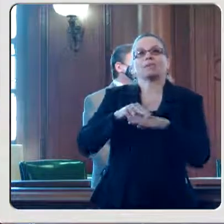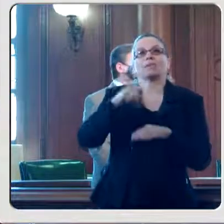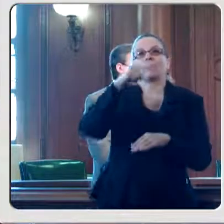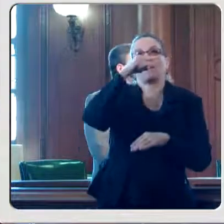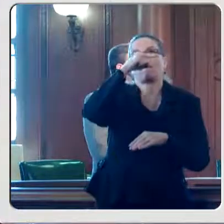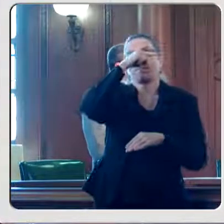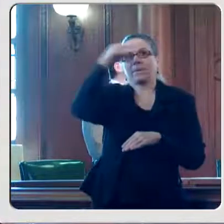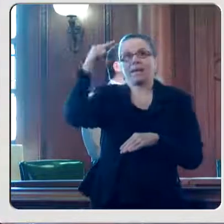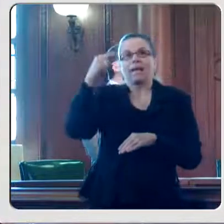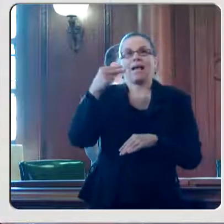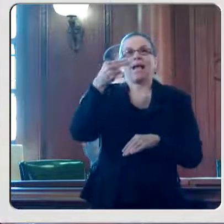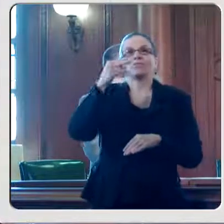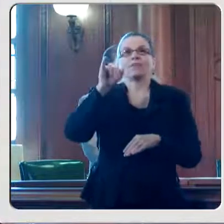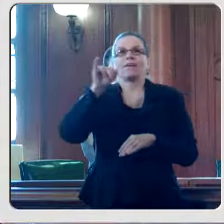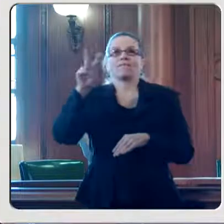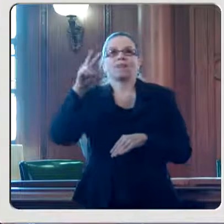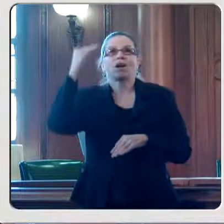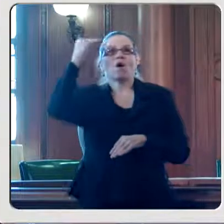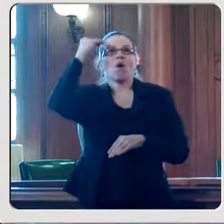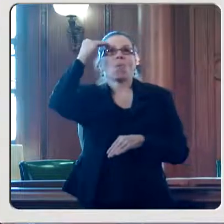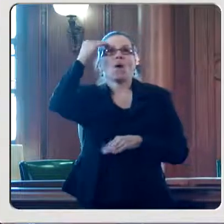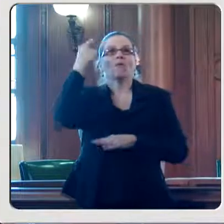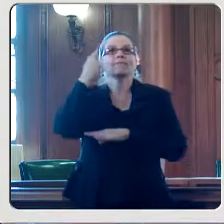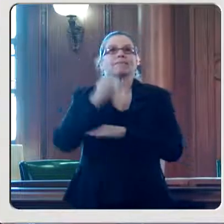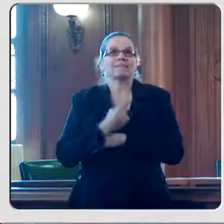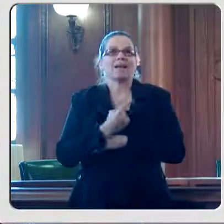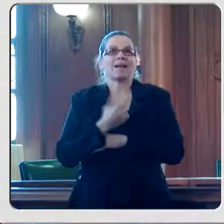happens the first Sunday in